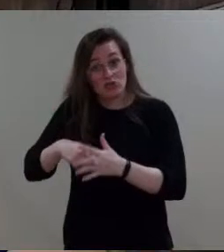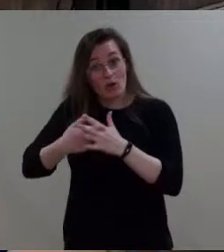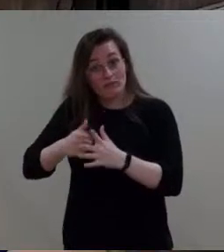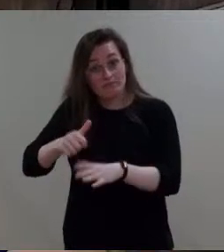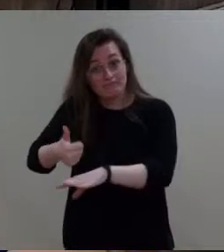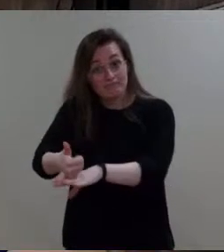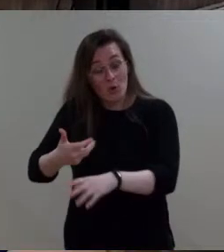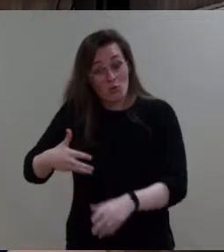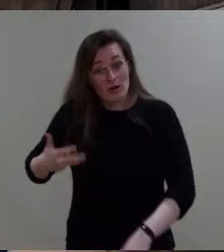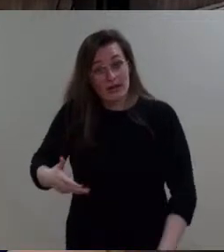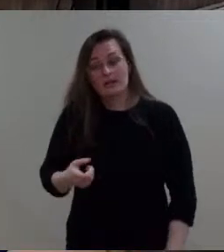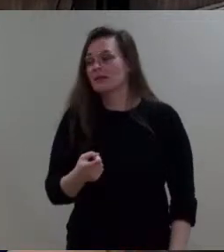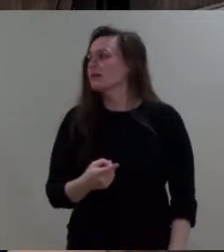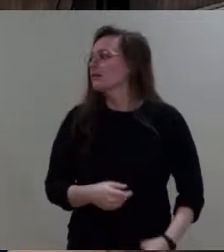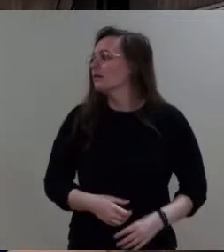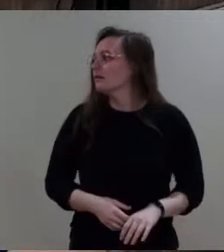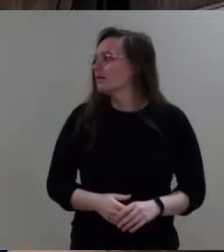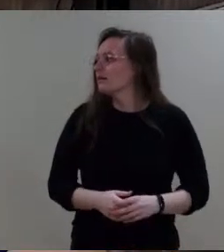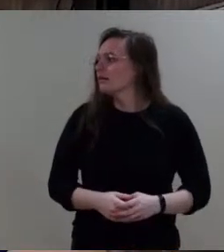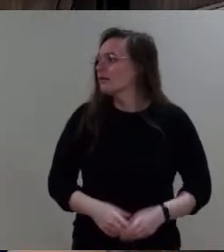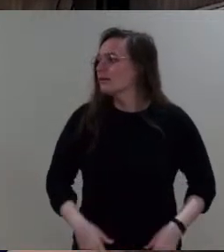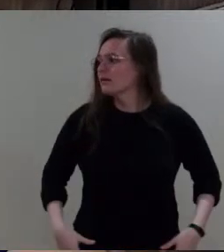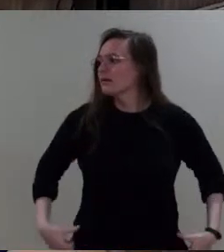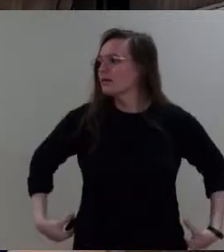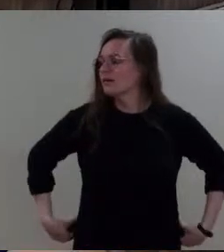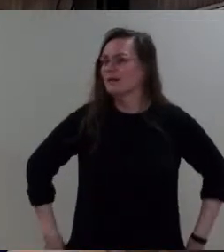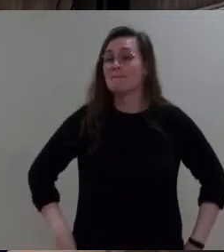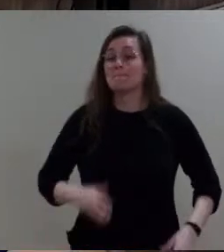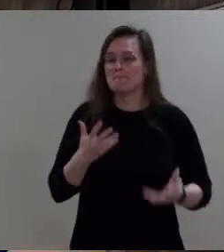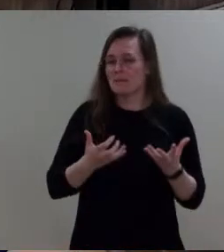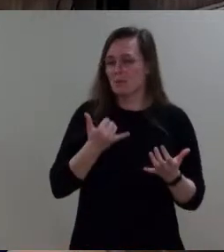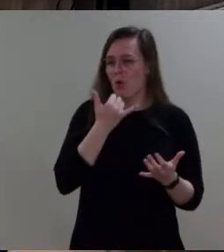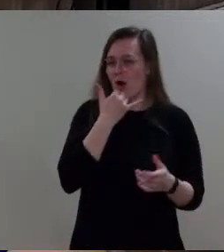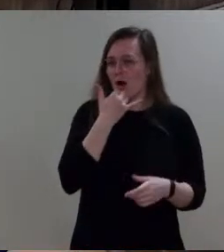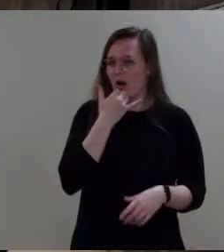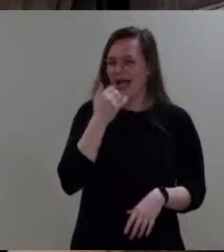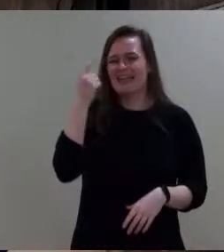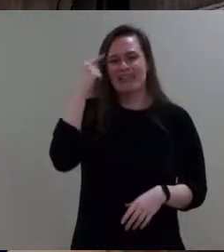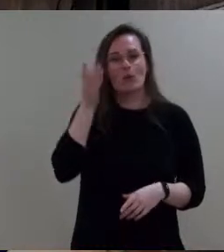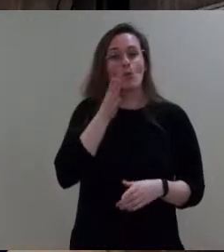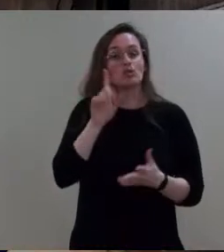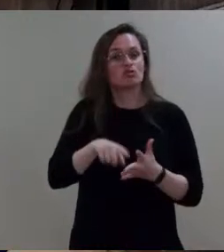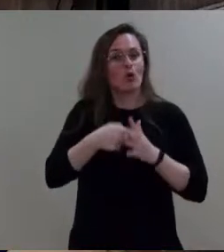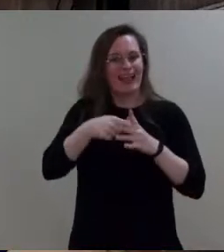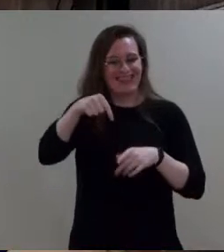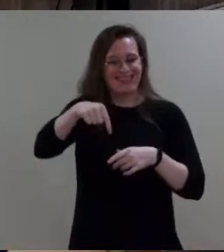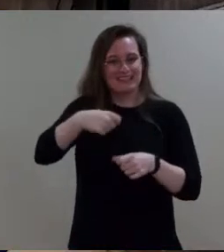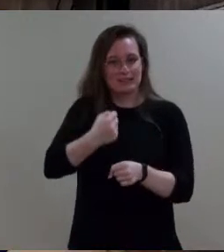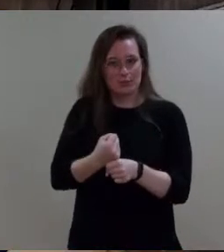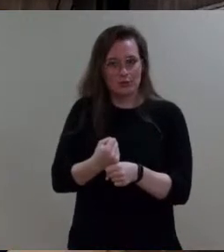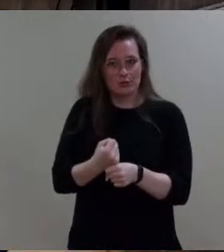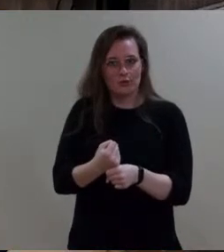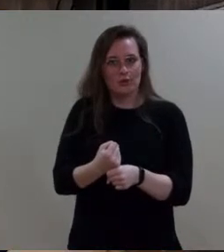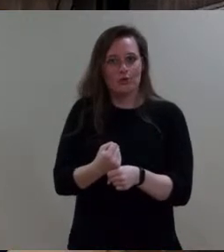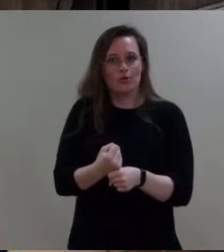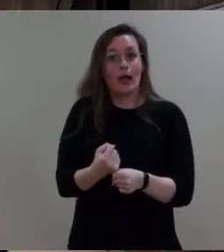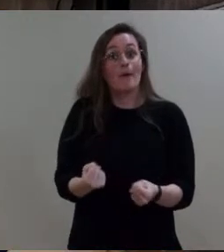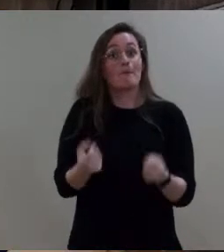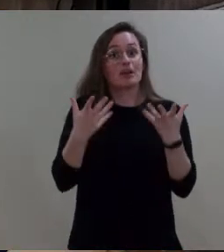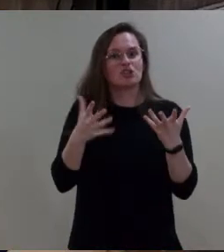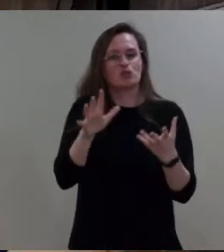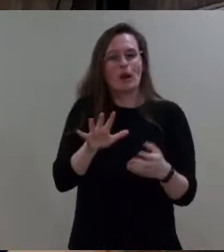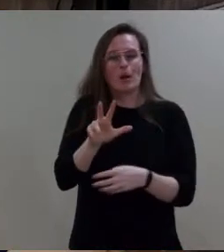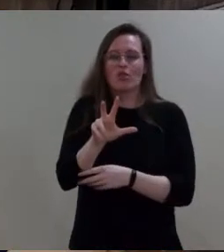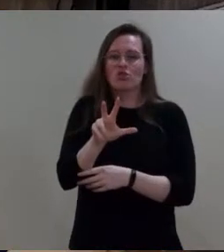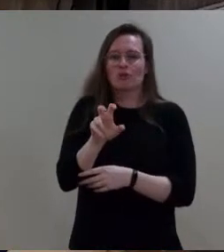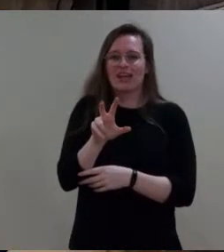I could stand corrected, but I believe it will start this year, and Okay. I believe it's worth approximately 300,000